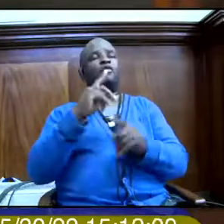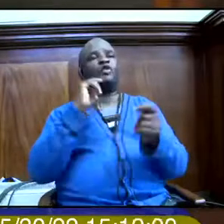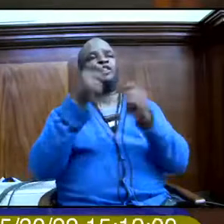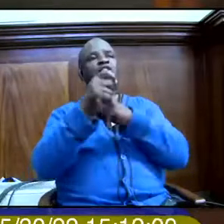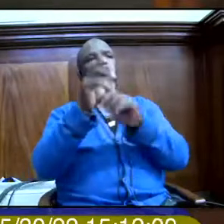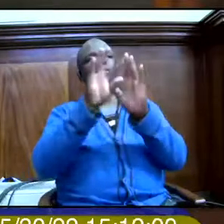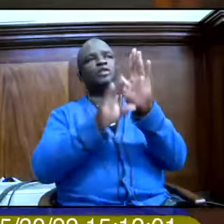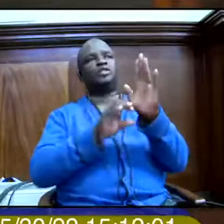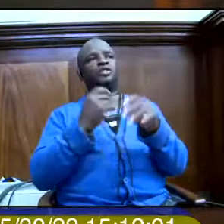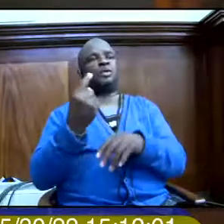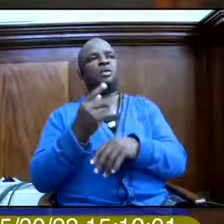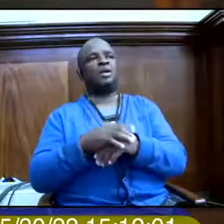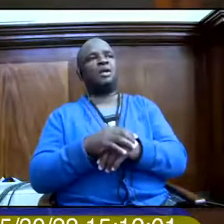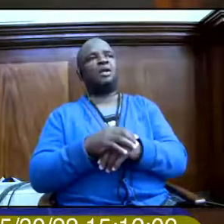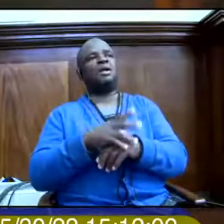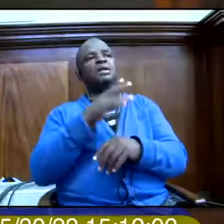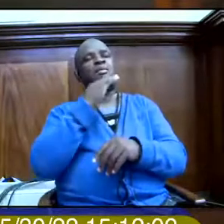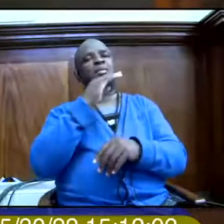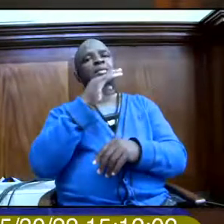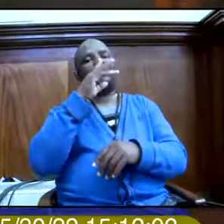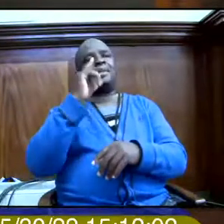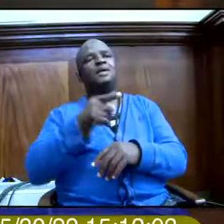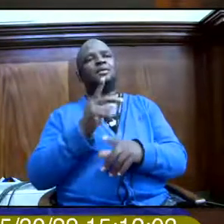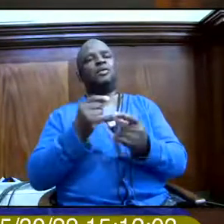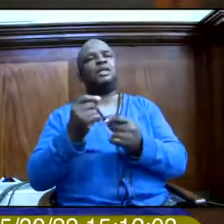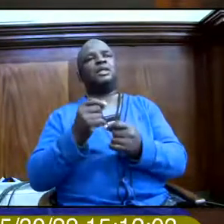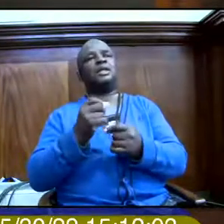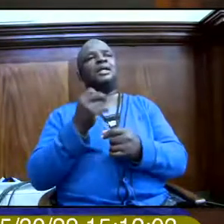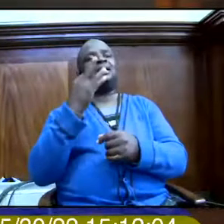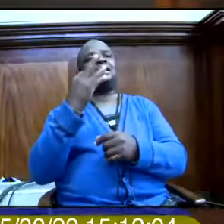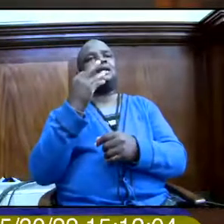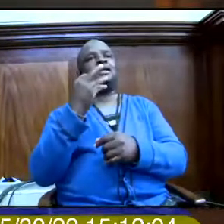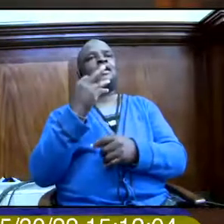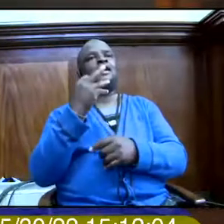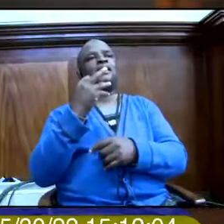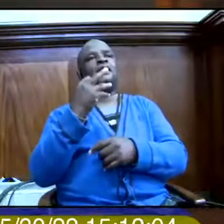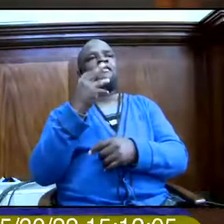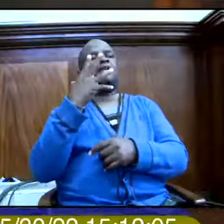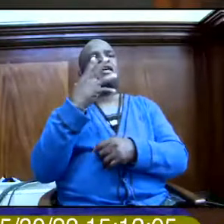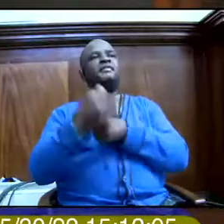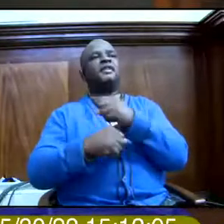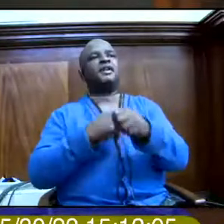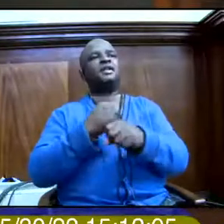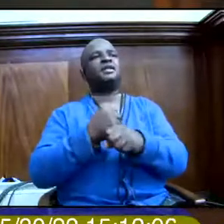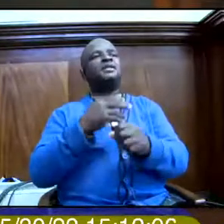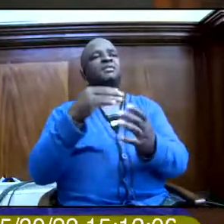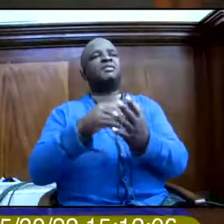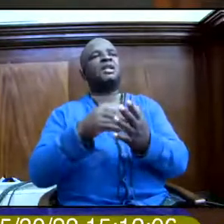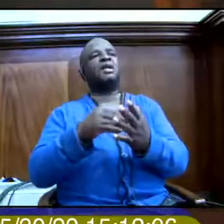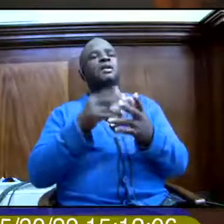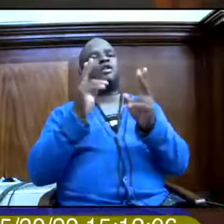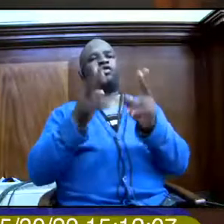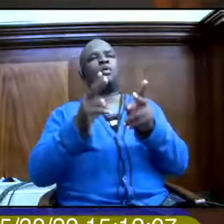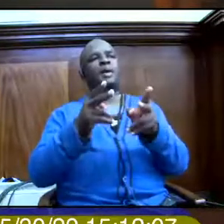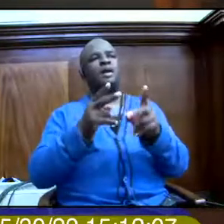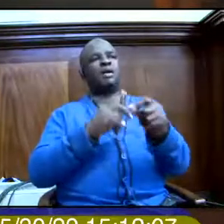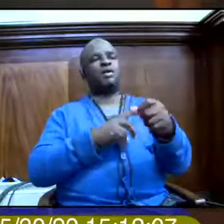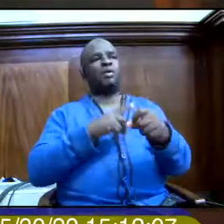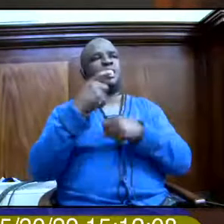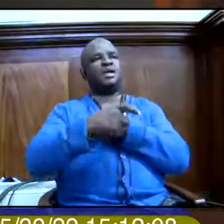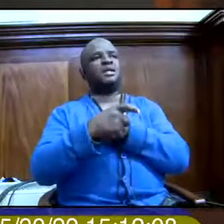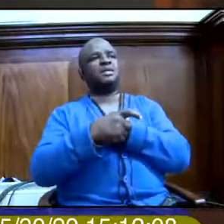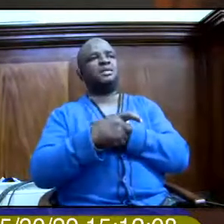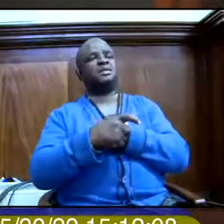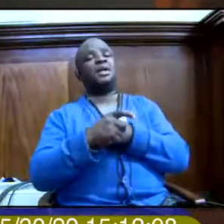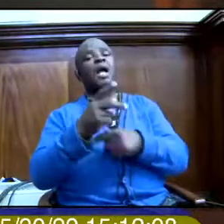the constitution they must wait the three or five years until the next ordinary congresses and in the